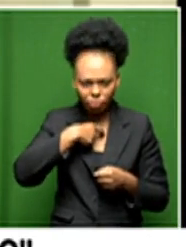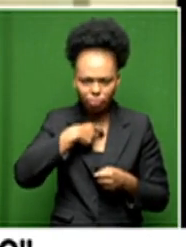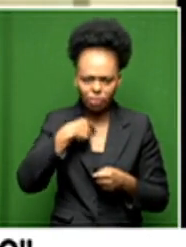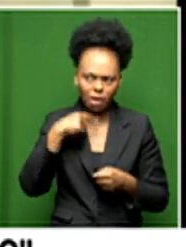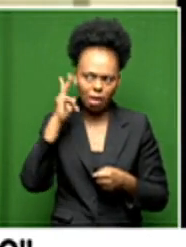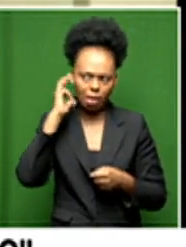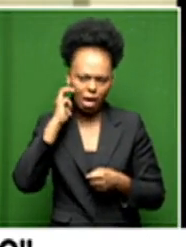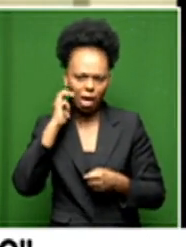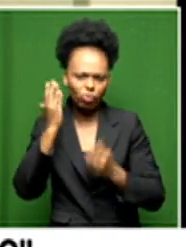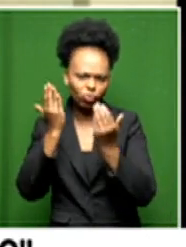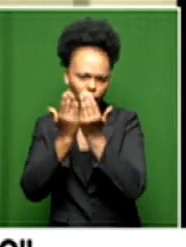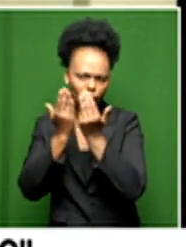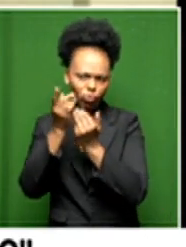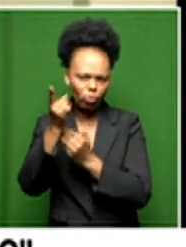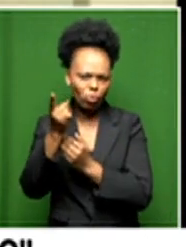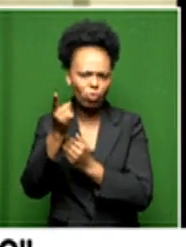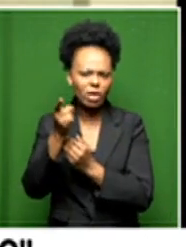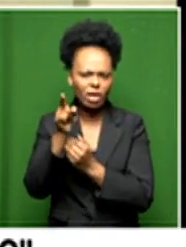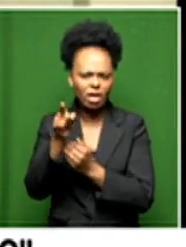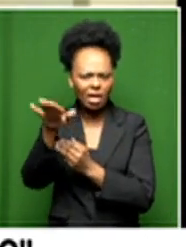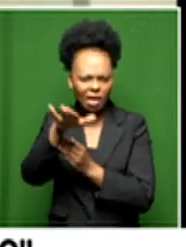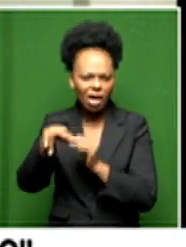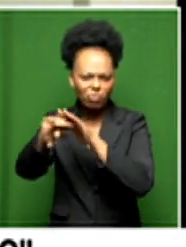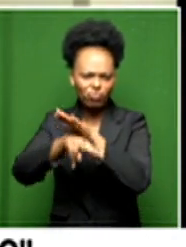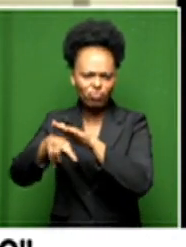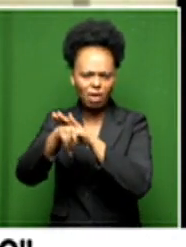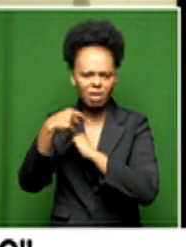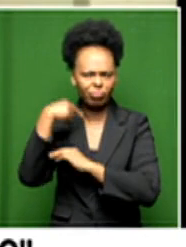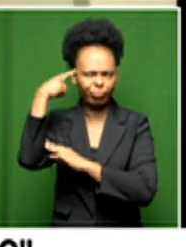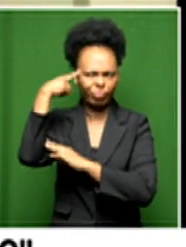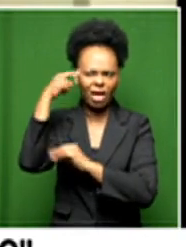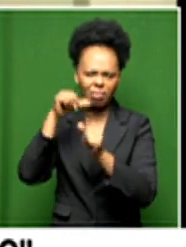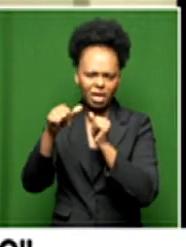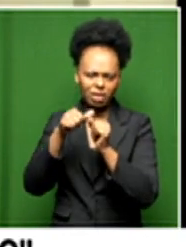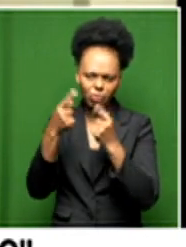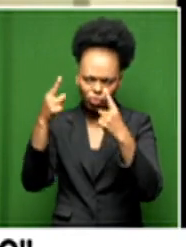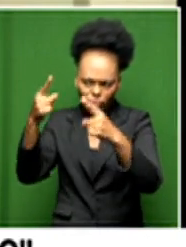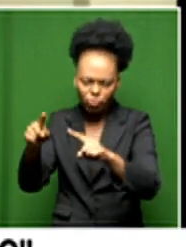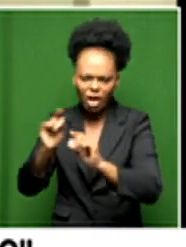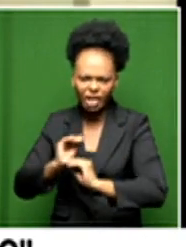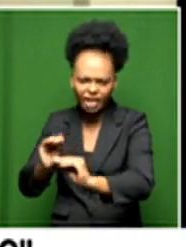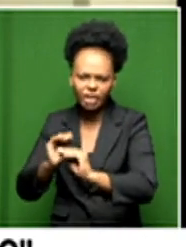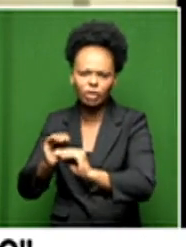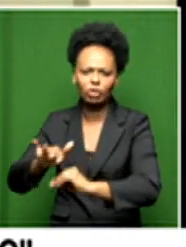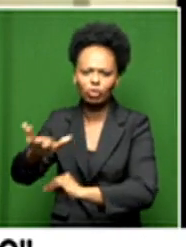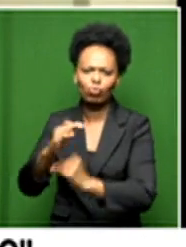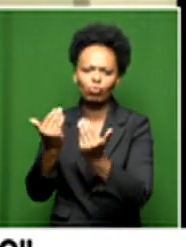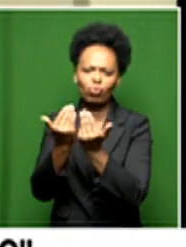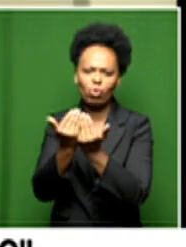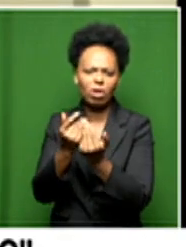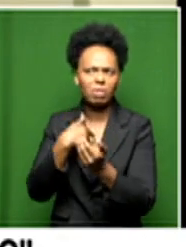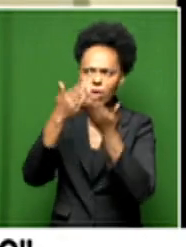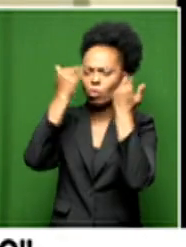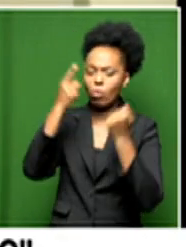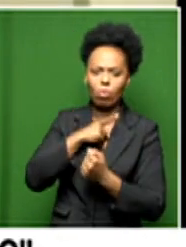in Kashmir, and I was like, I need to go and teach at the school. I don't know why. I can't understand, but I do need to push myself, because if you get